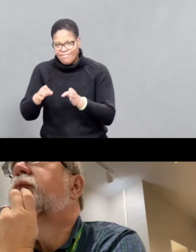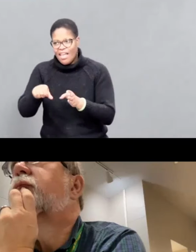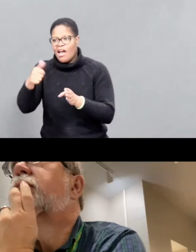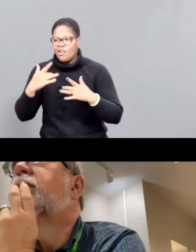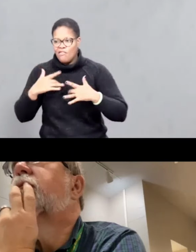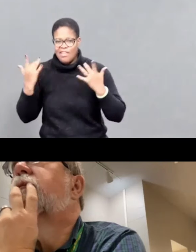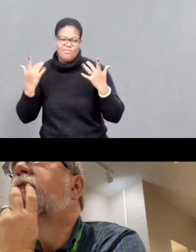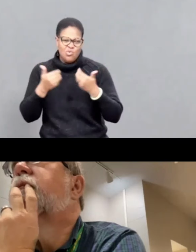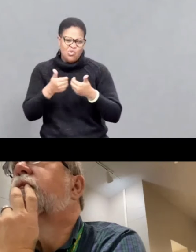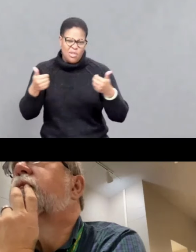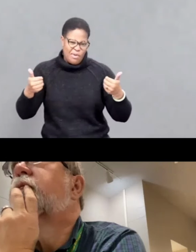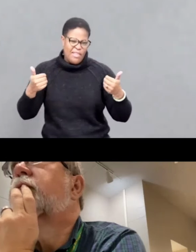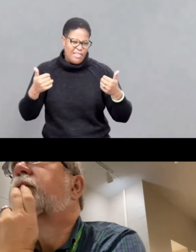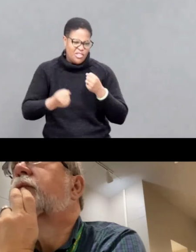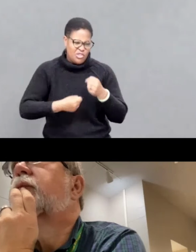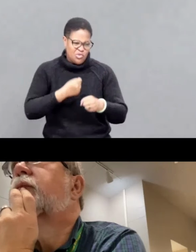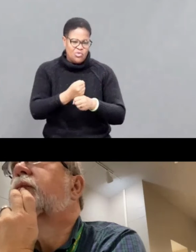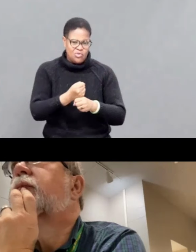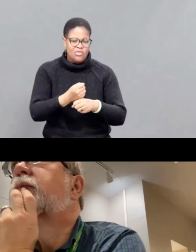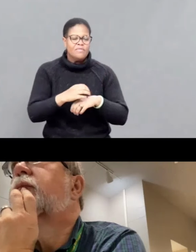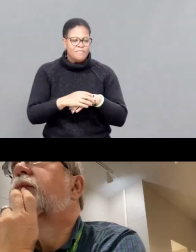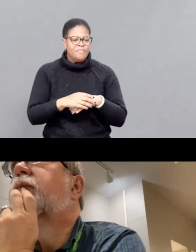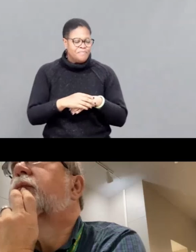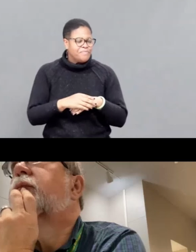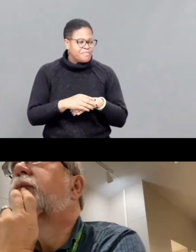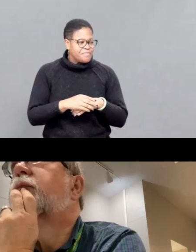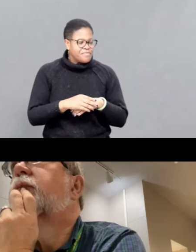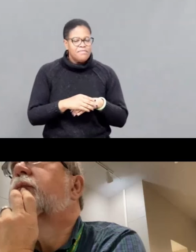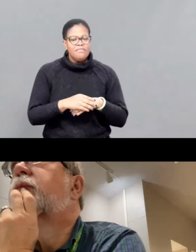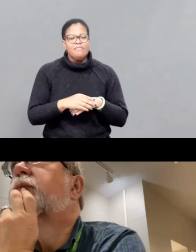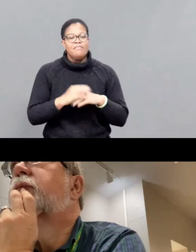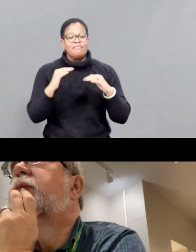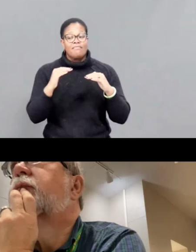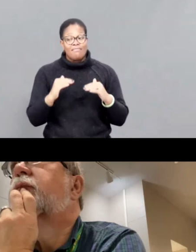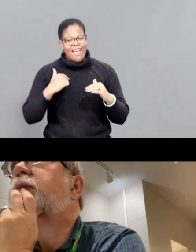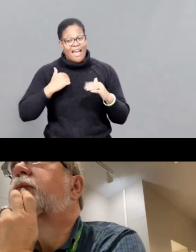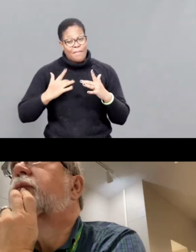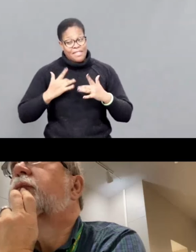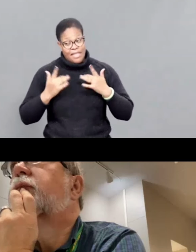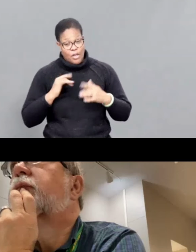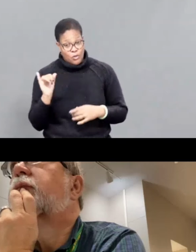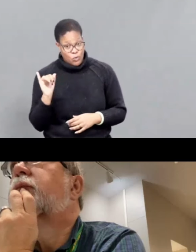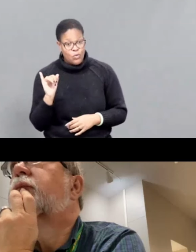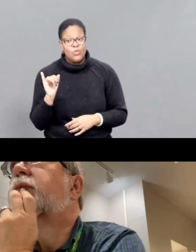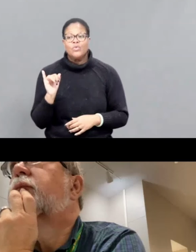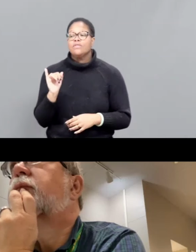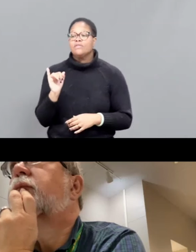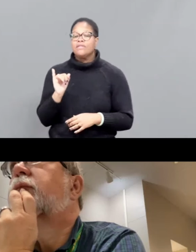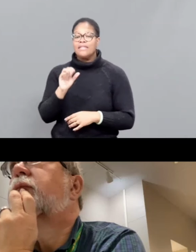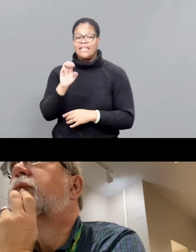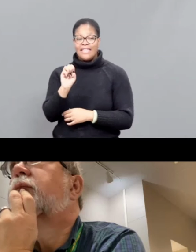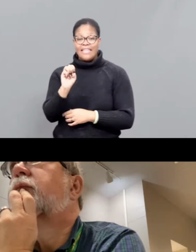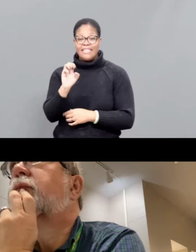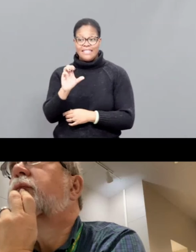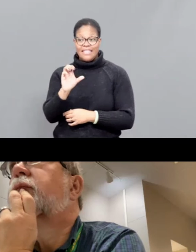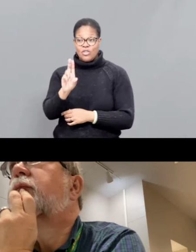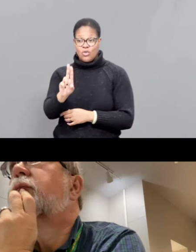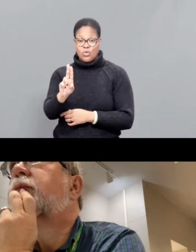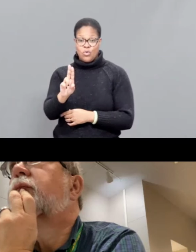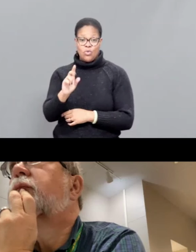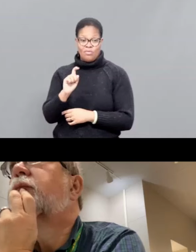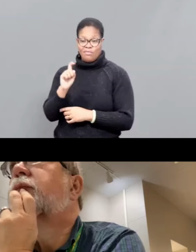events. So then I am excited about this as well. So ECU was awarded the